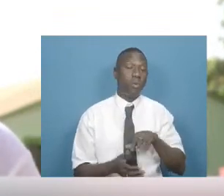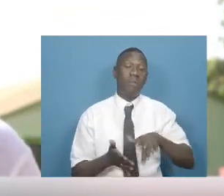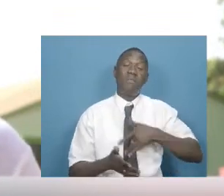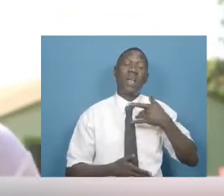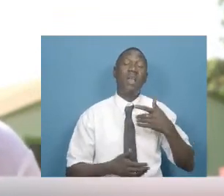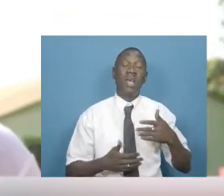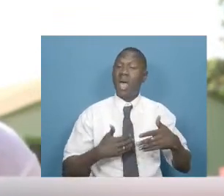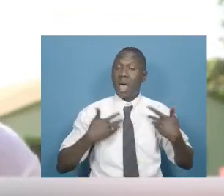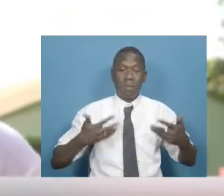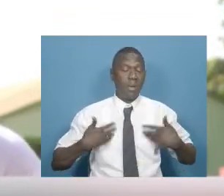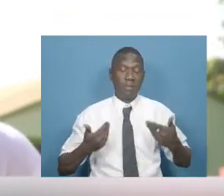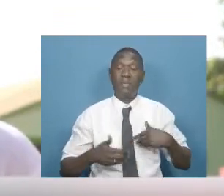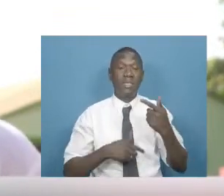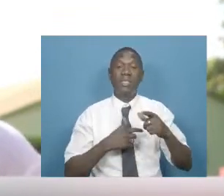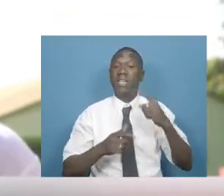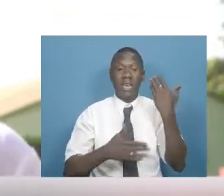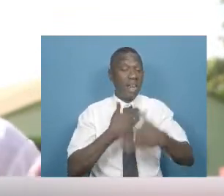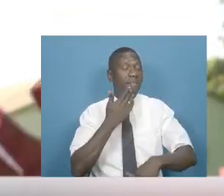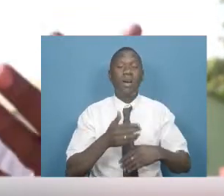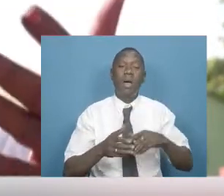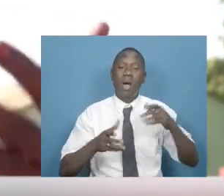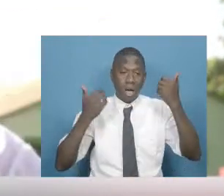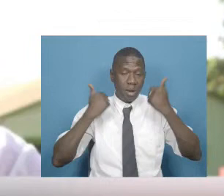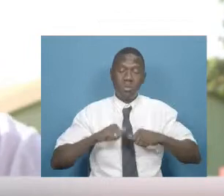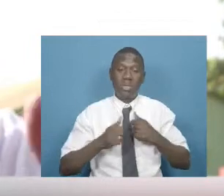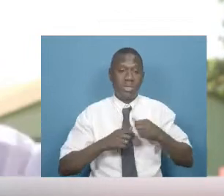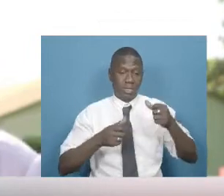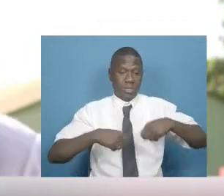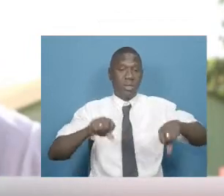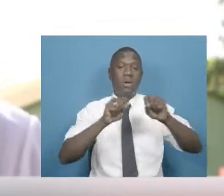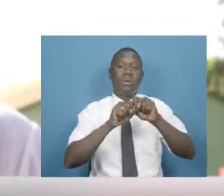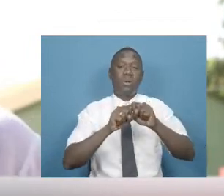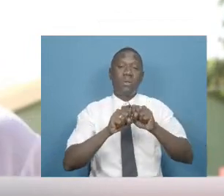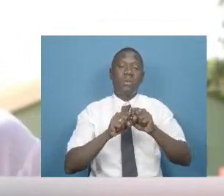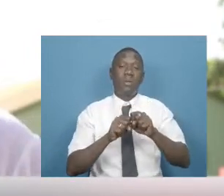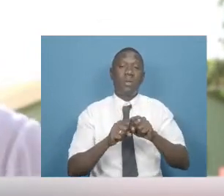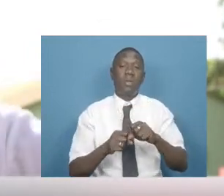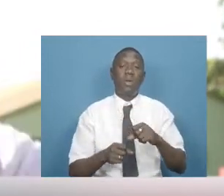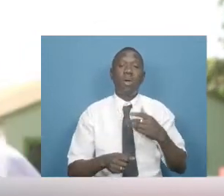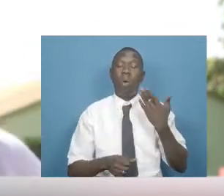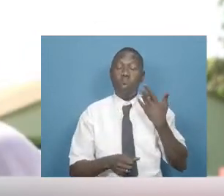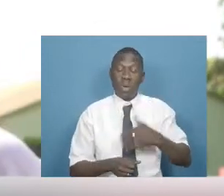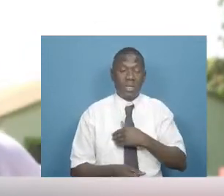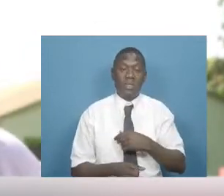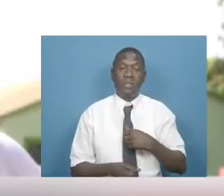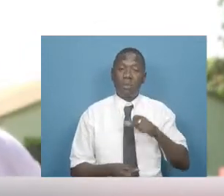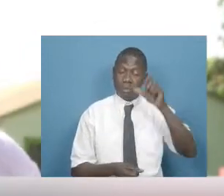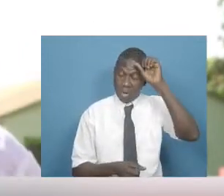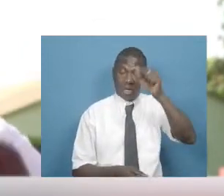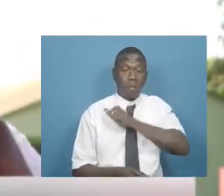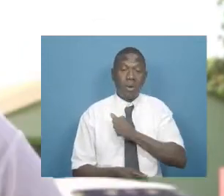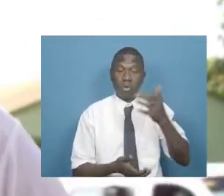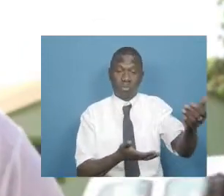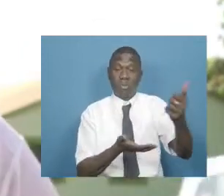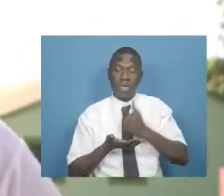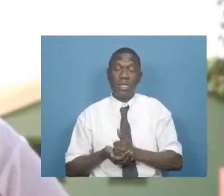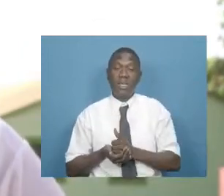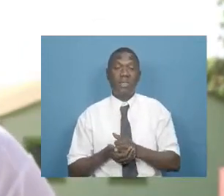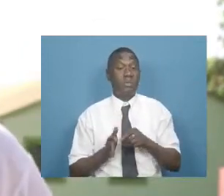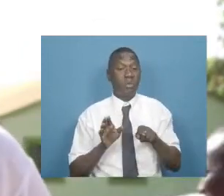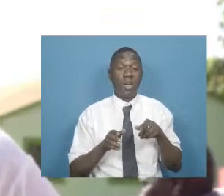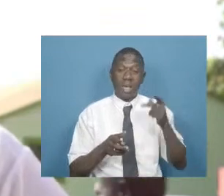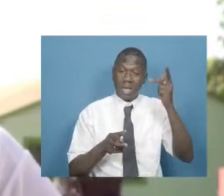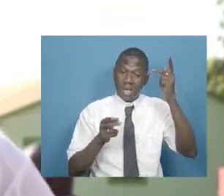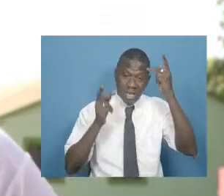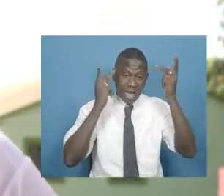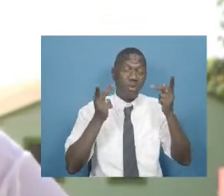historic. It never happened in the sub-region. President Barrow bringing this kind of development in my own community, definitely it makes me to be part